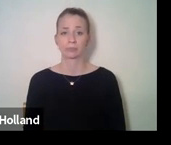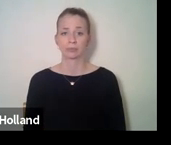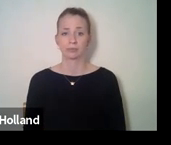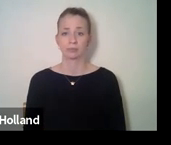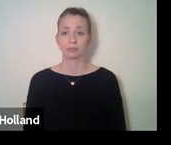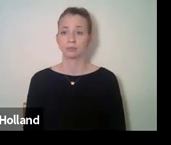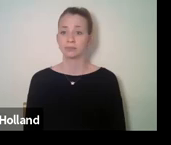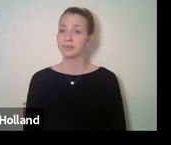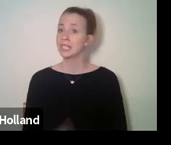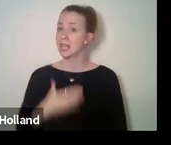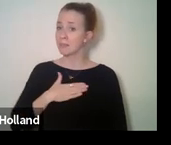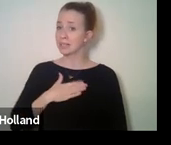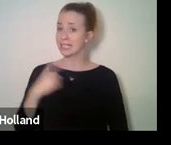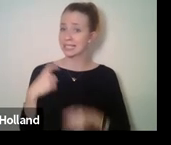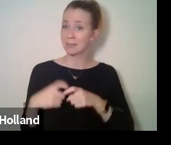Por favor, en español.